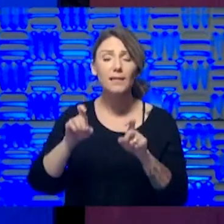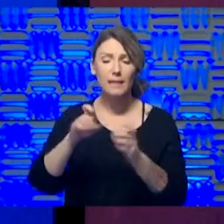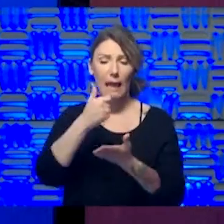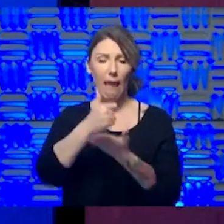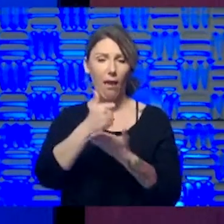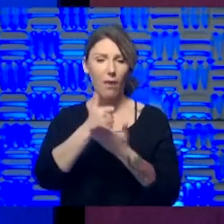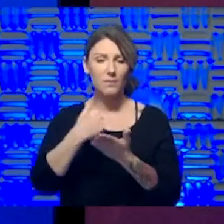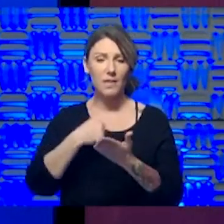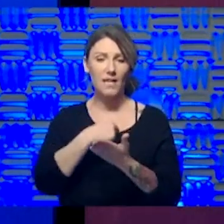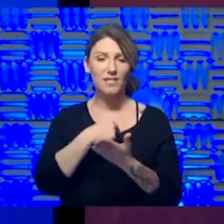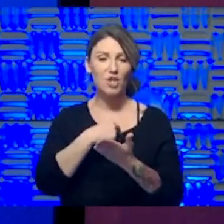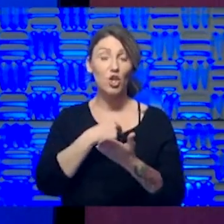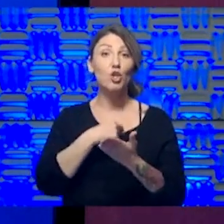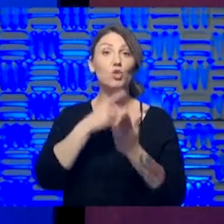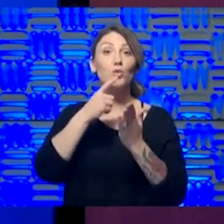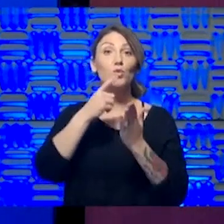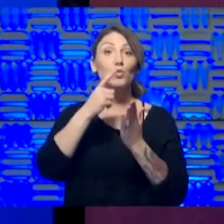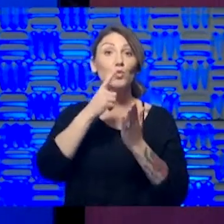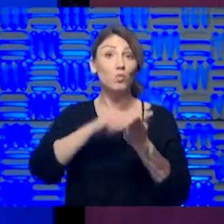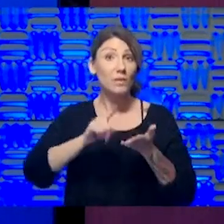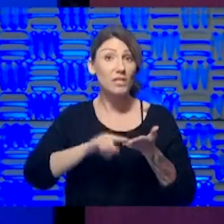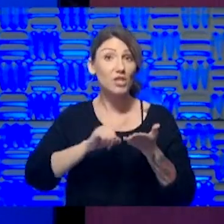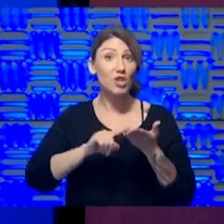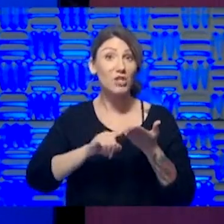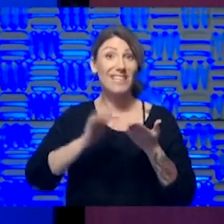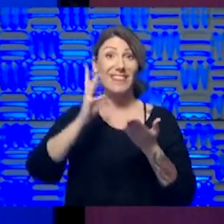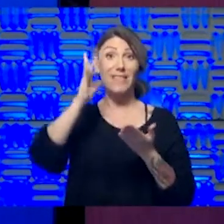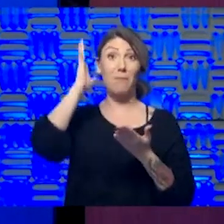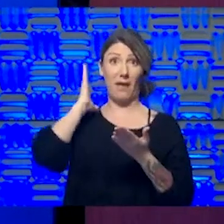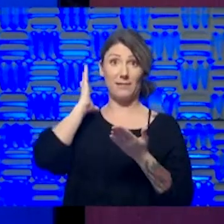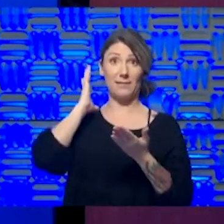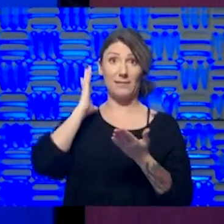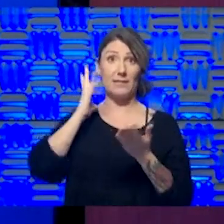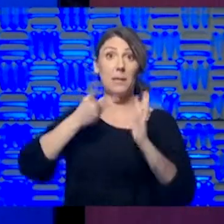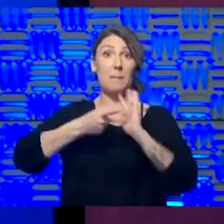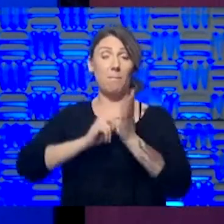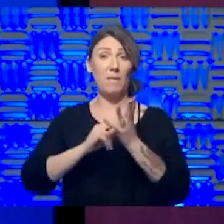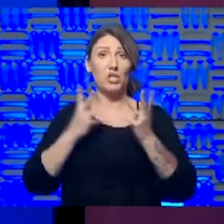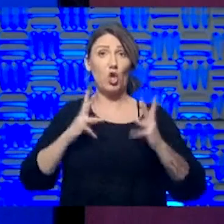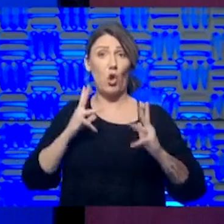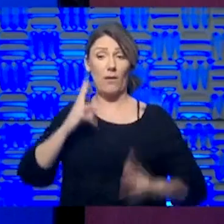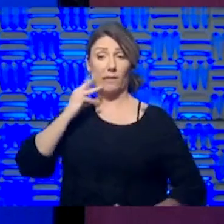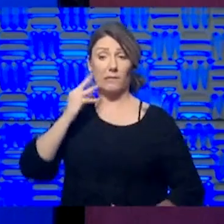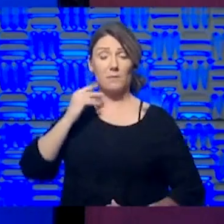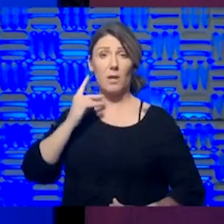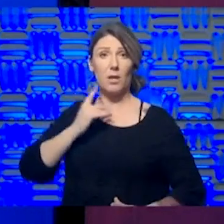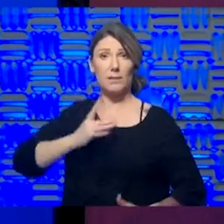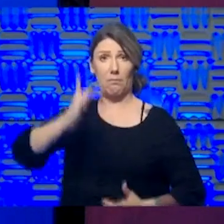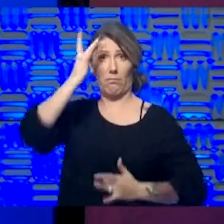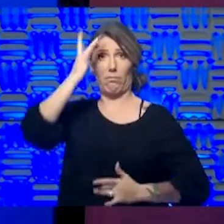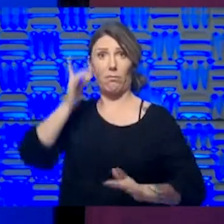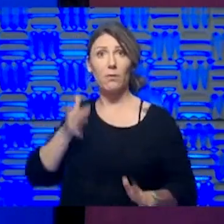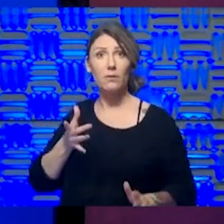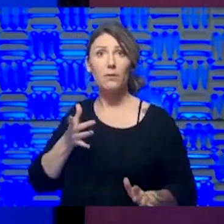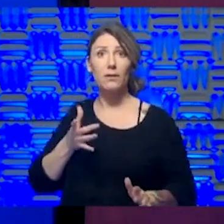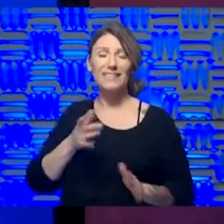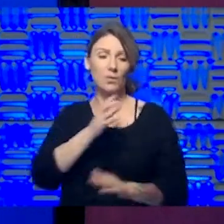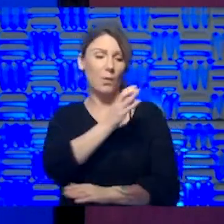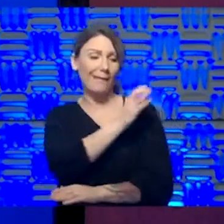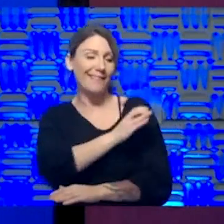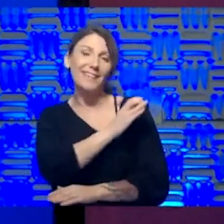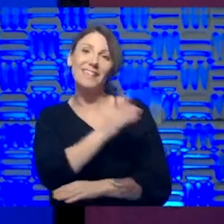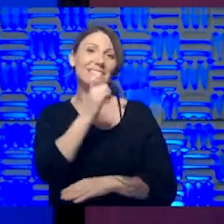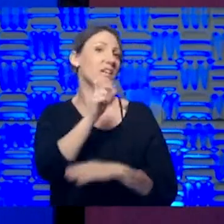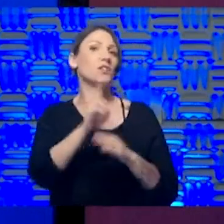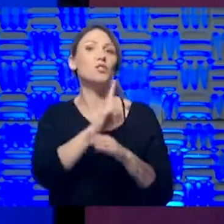look backwards. You've had the infection previously, but doesn't tell, which I think clinically is not as useful